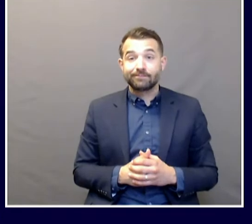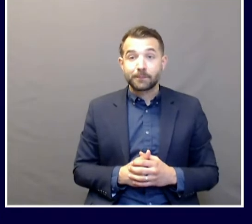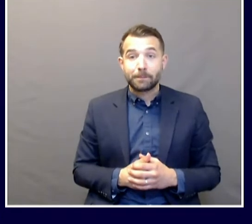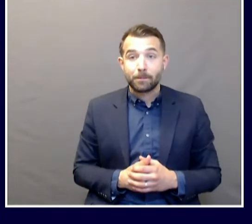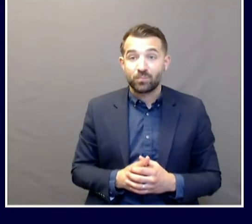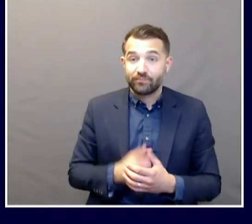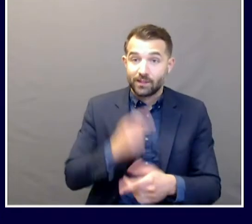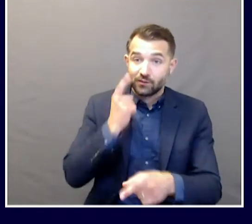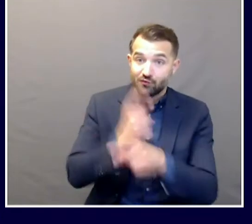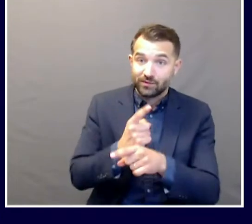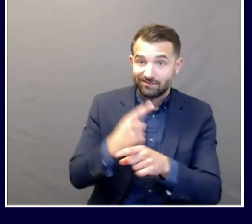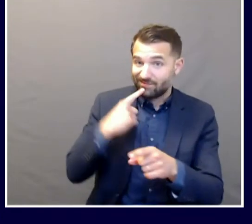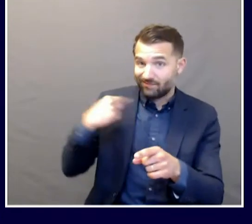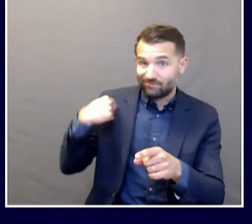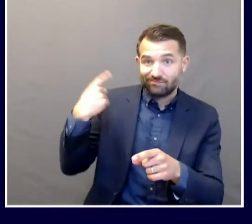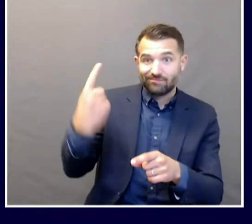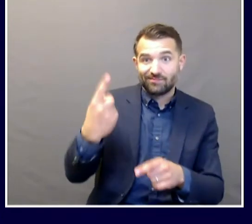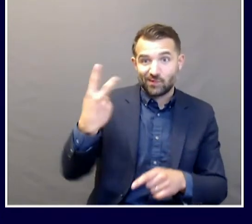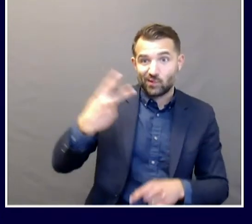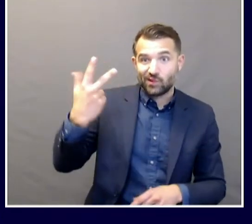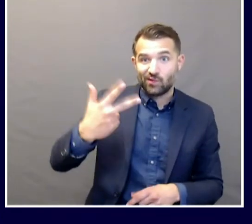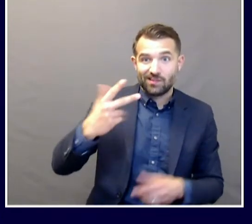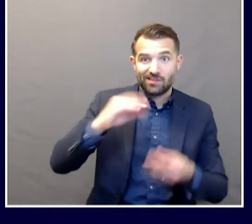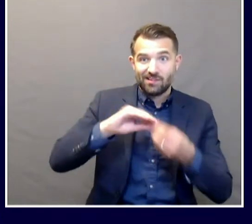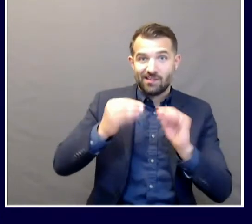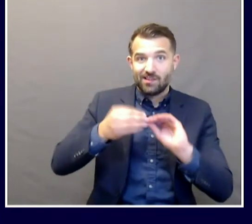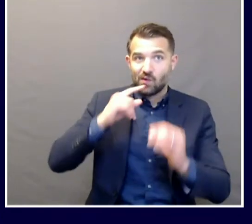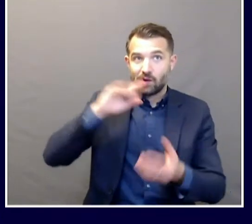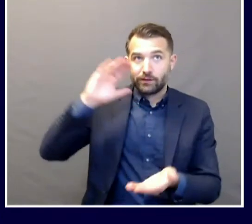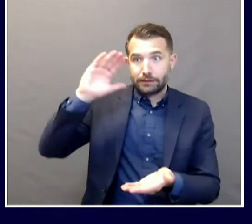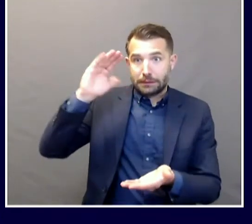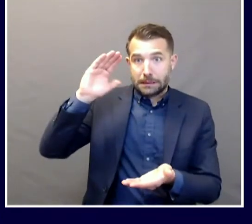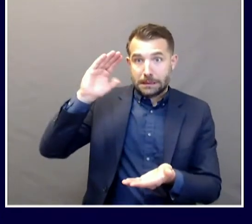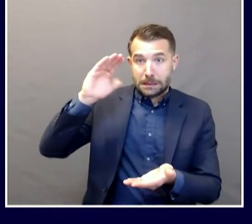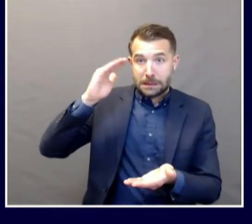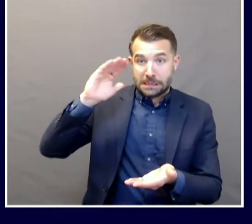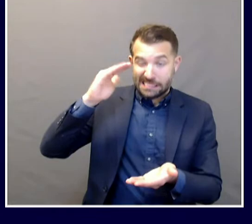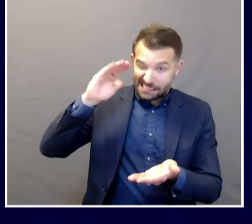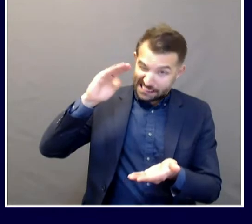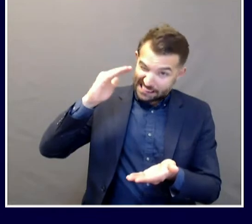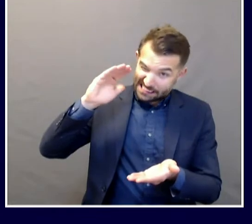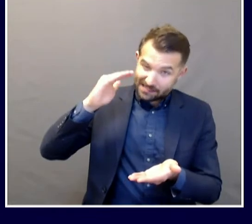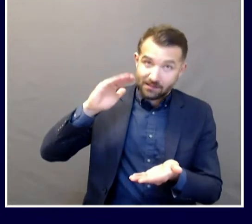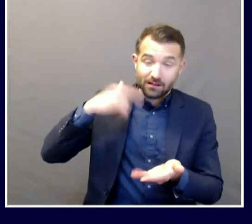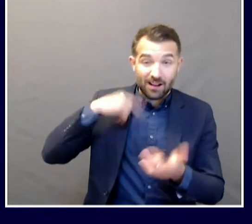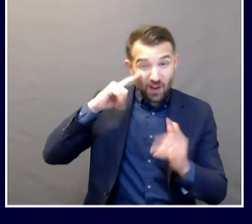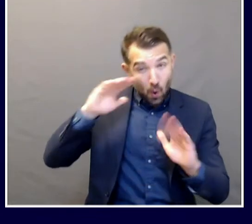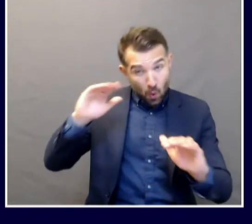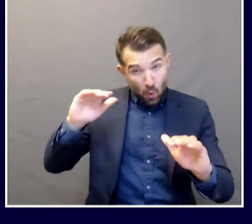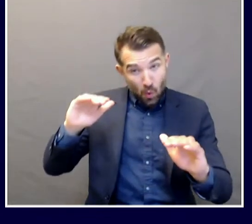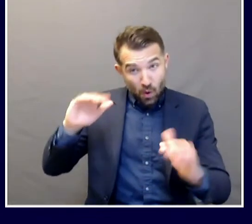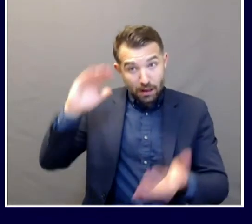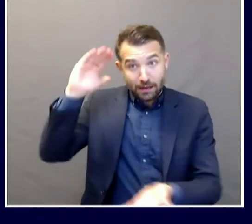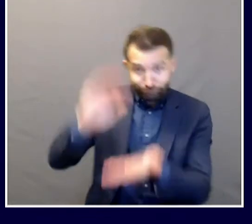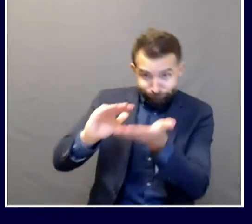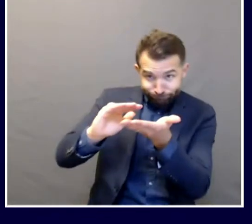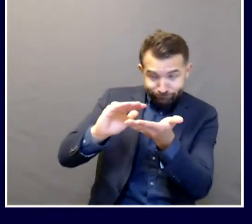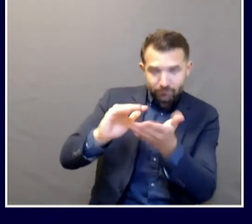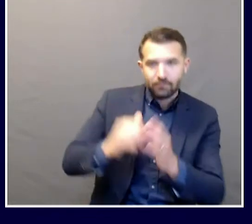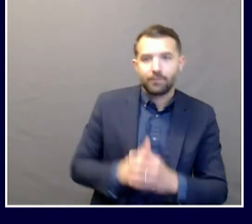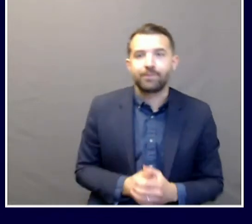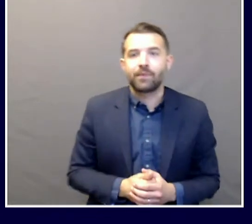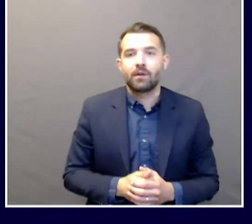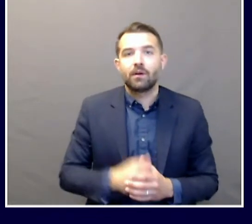recent days. Number of new cases there has eased, and let's hope this is the beginning of a more durable downturn. But you're right.